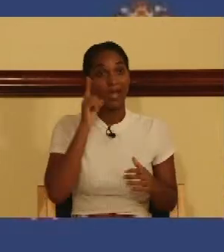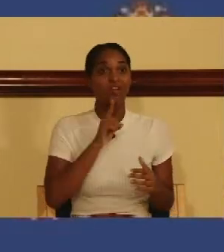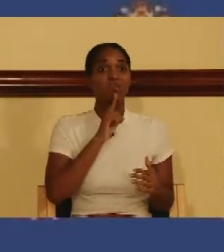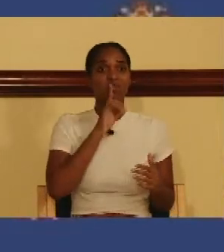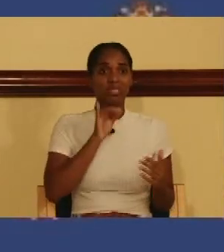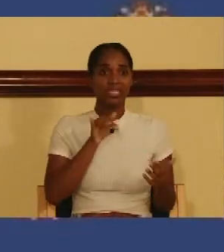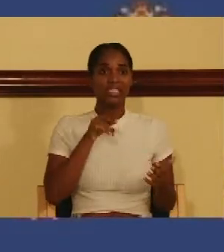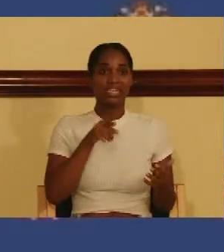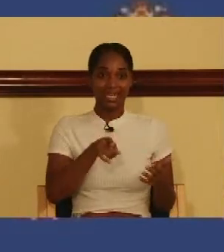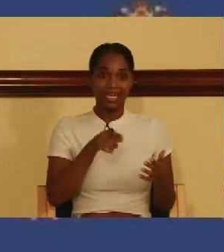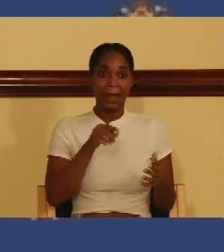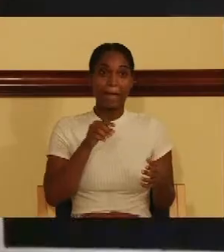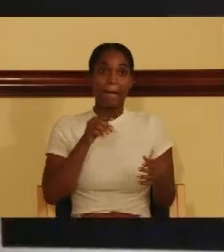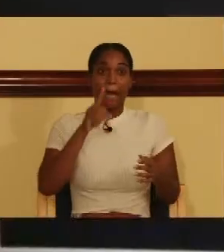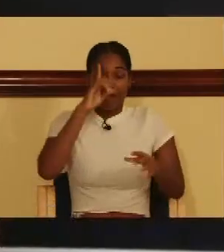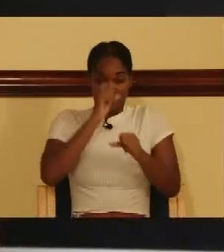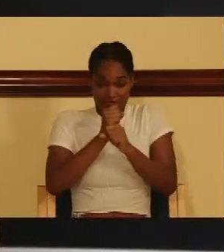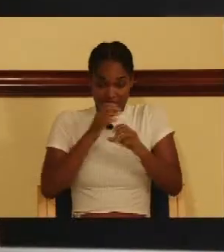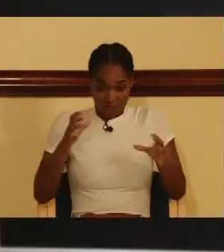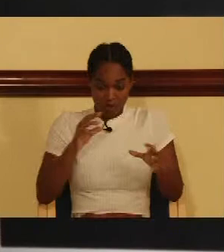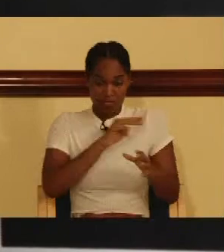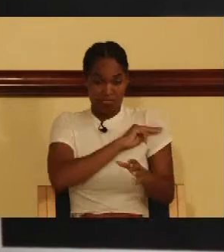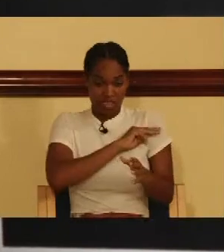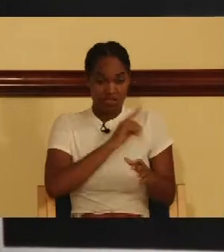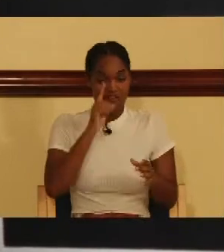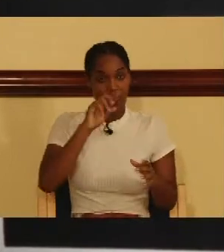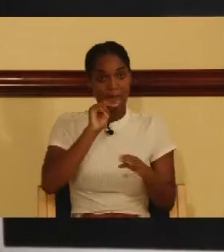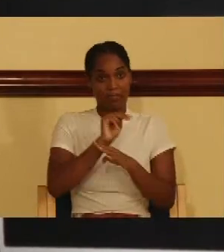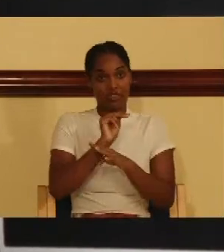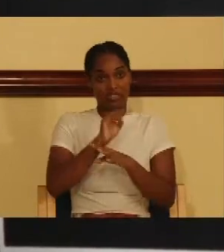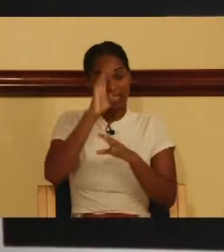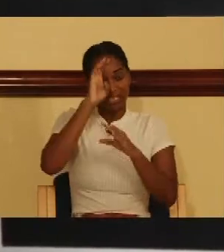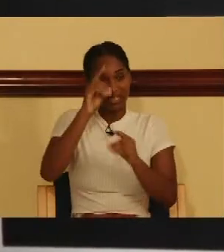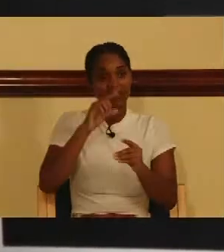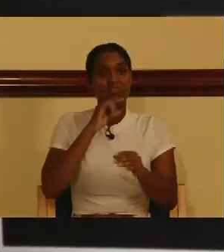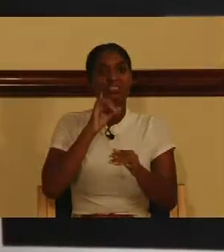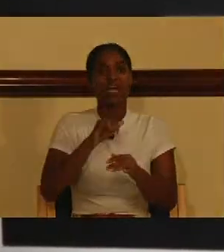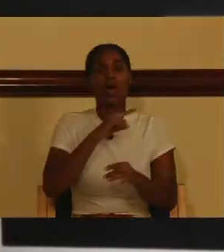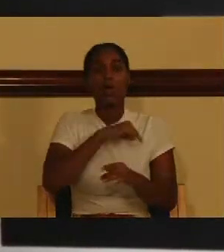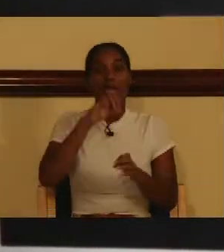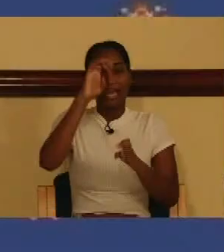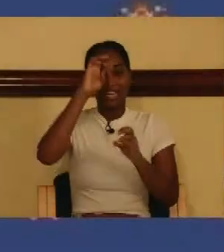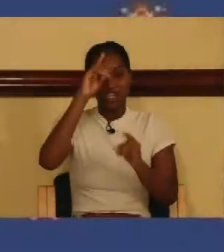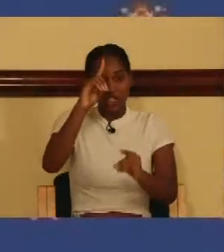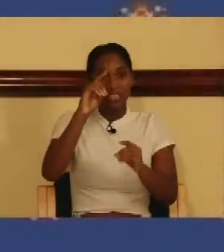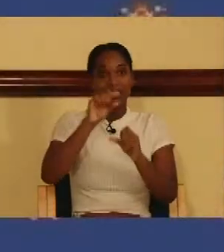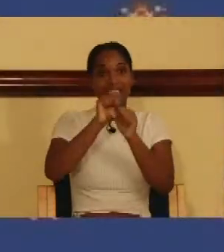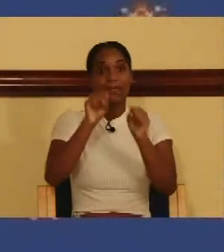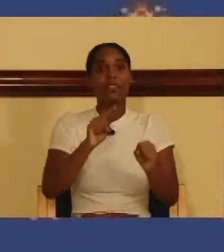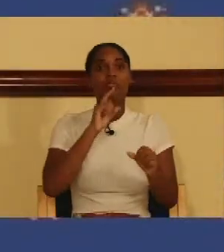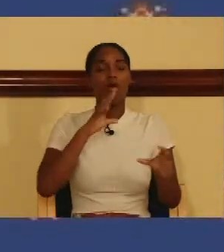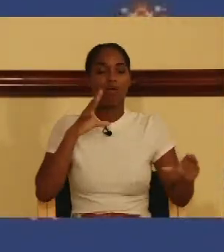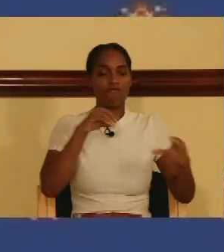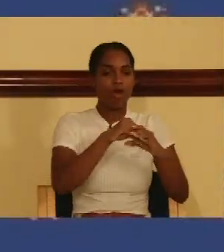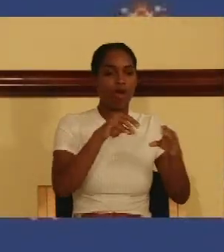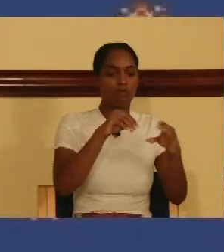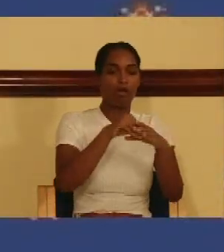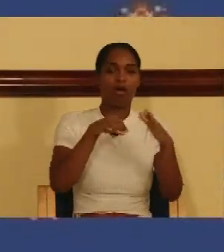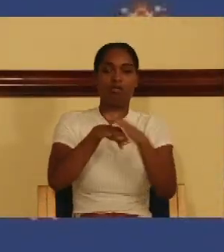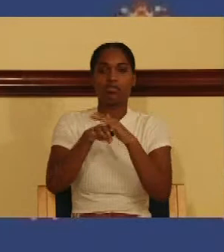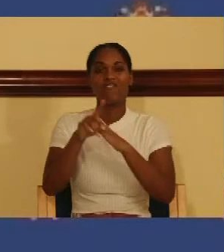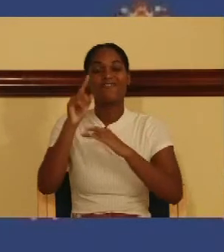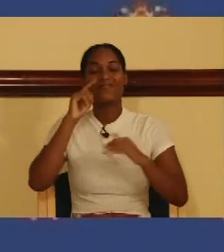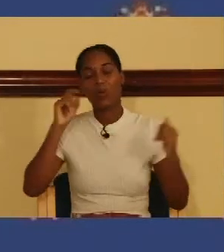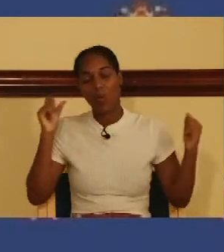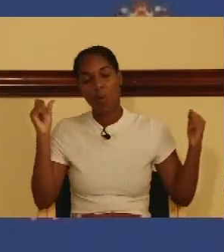the mission of the Ministry of Education is that our education system is inclusive, right? And that